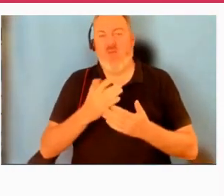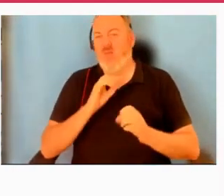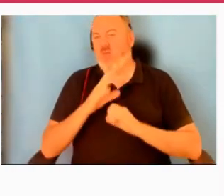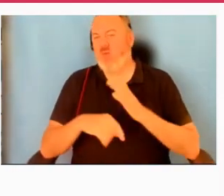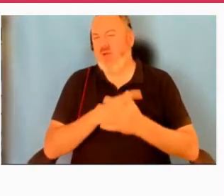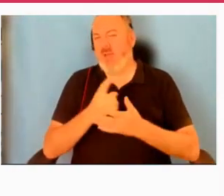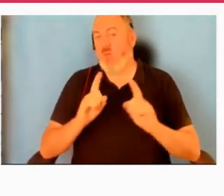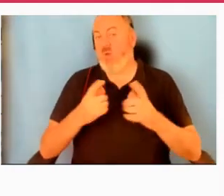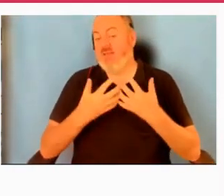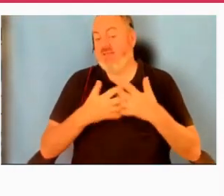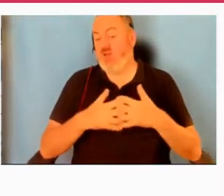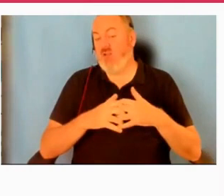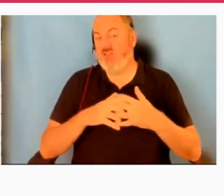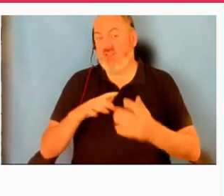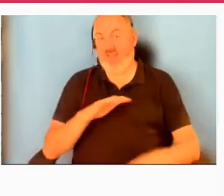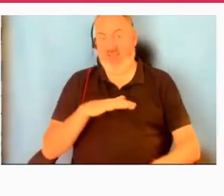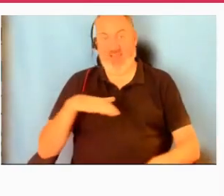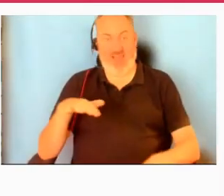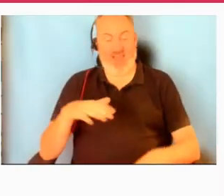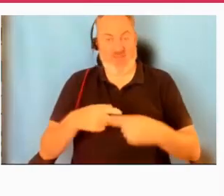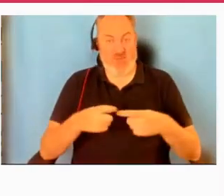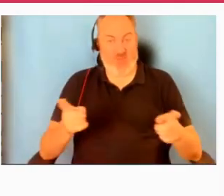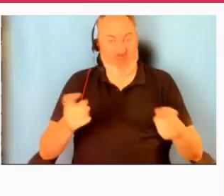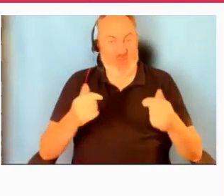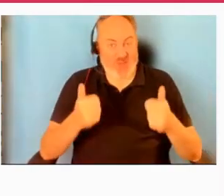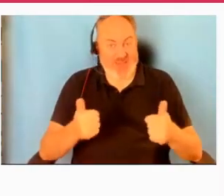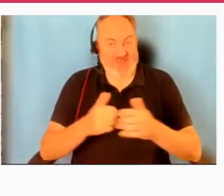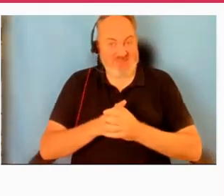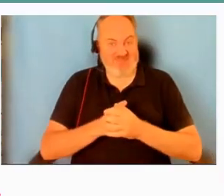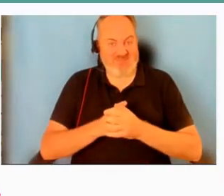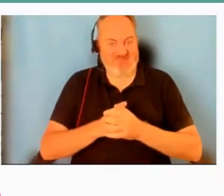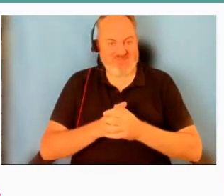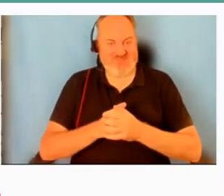that's available to all of us on an everyday basis.